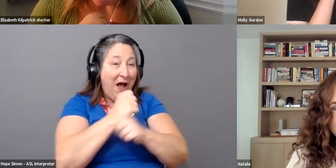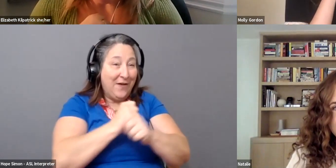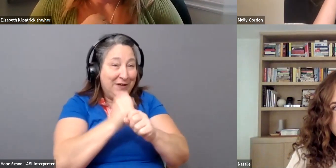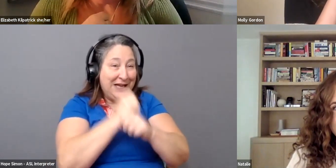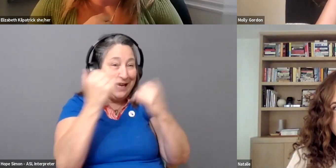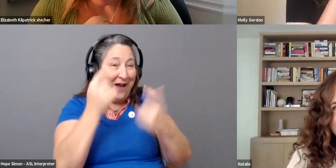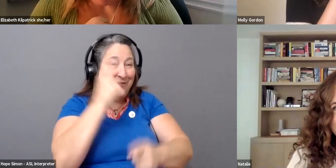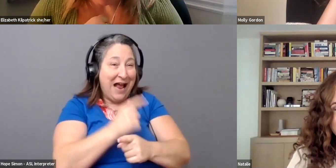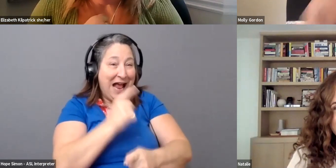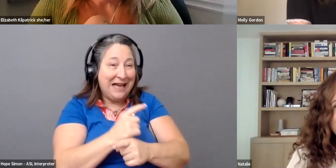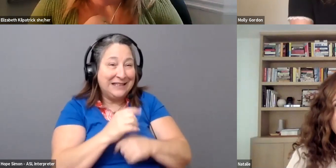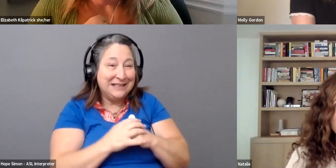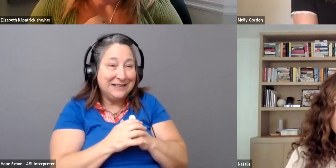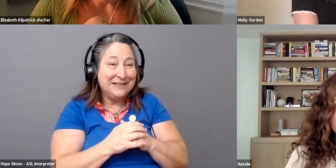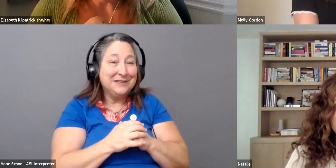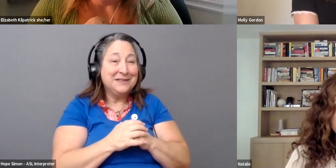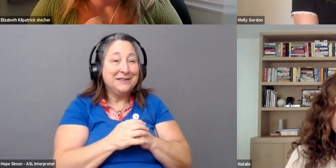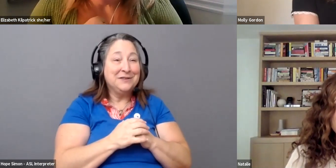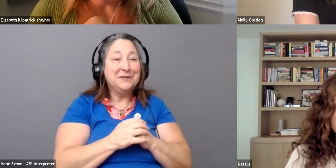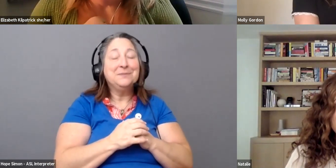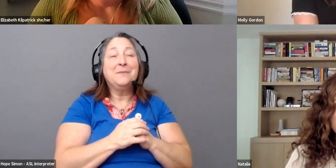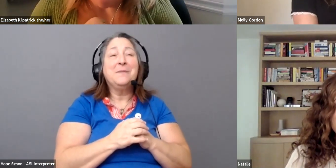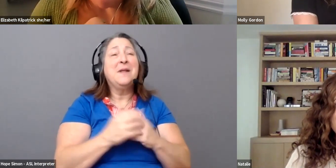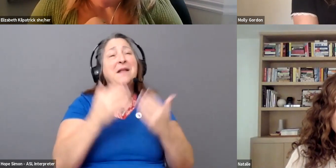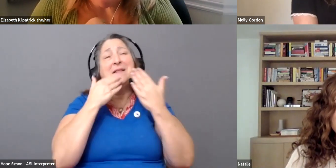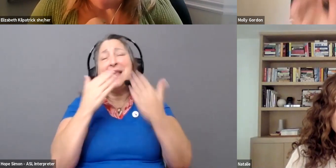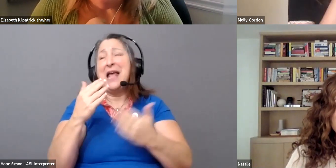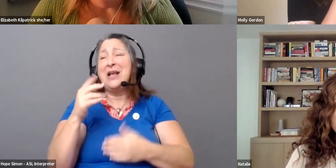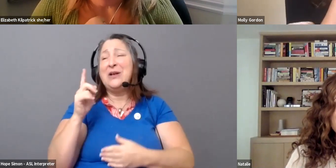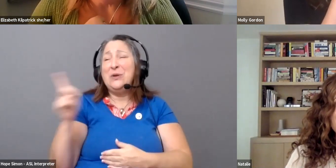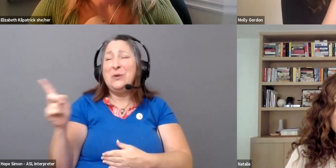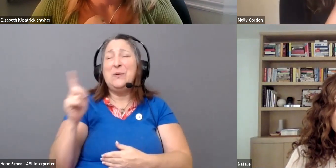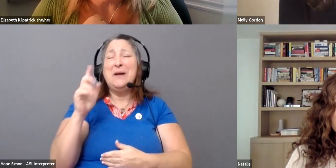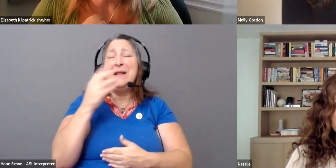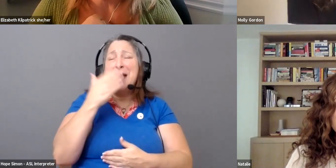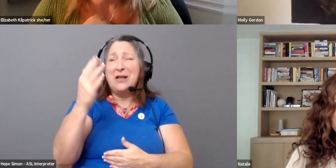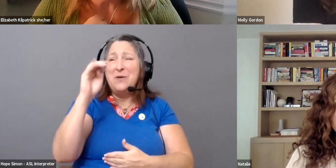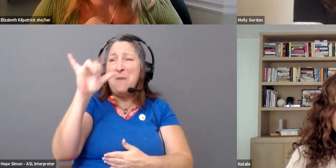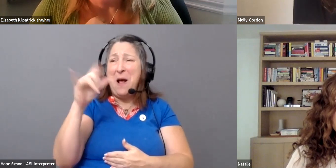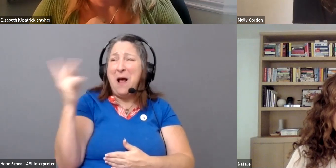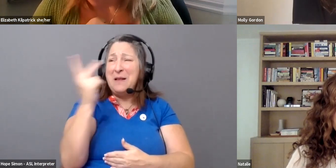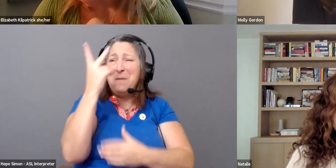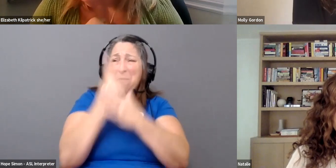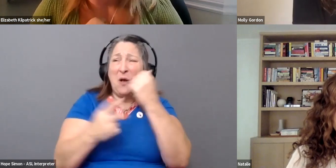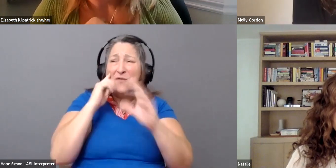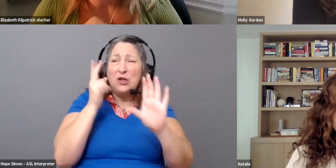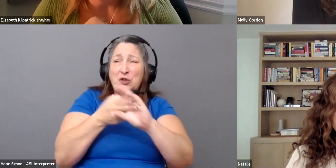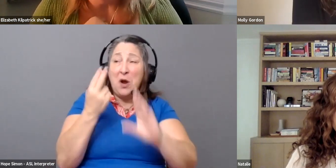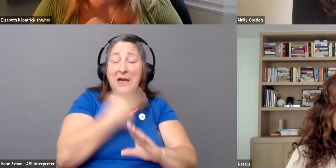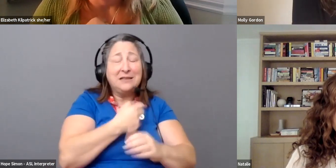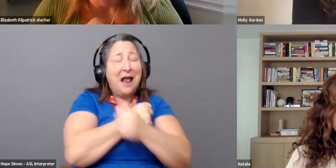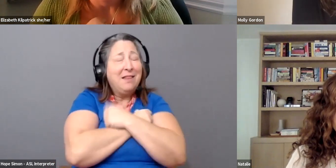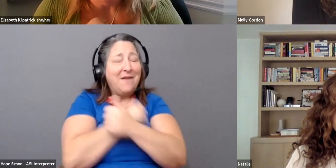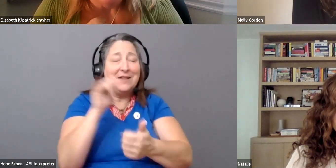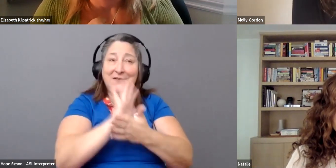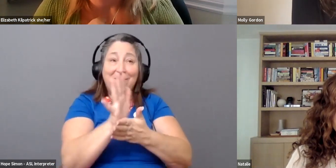All right. I want to thank you and Molly so much for joining us. As I said, I love this film. Everyone,